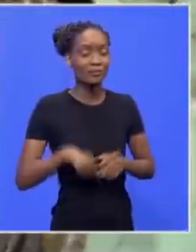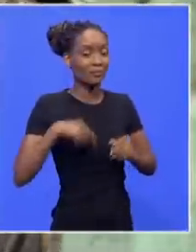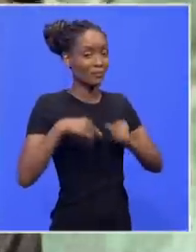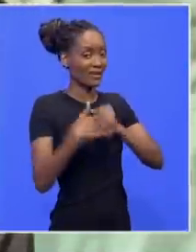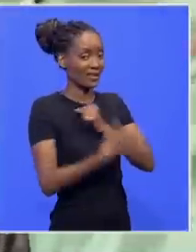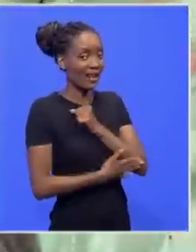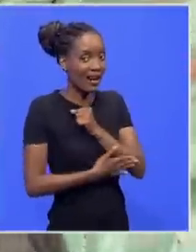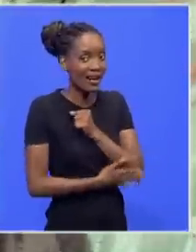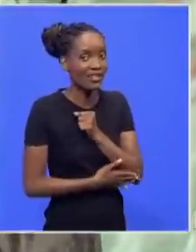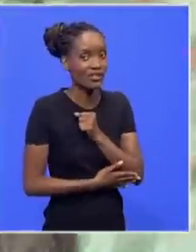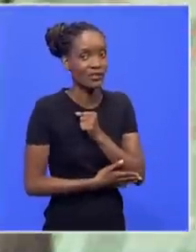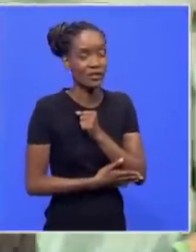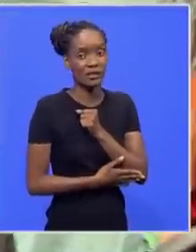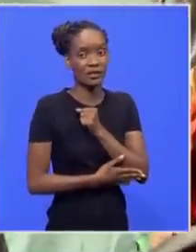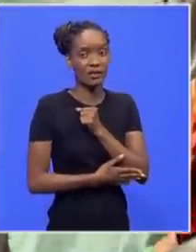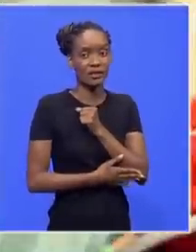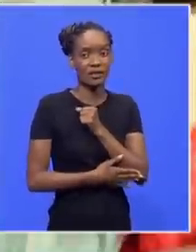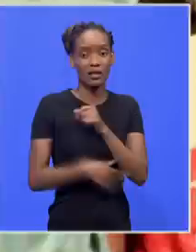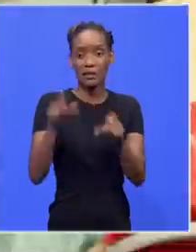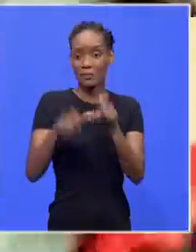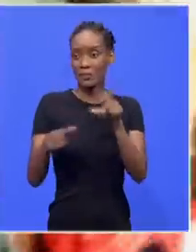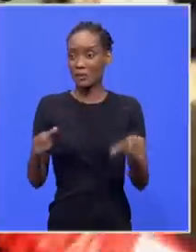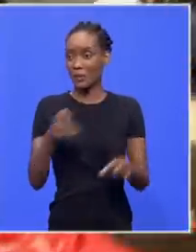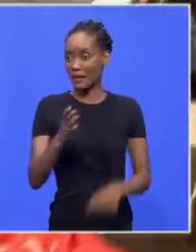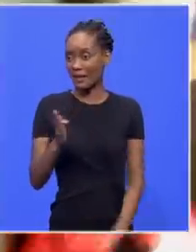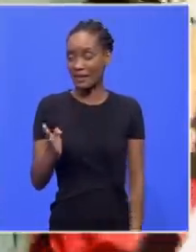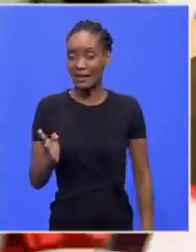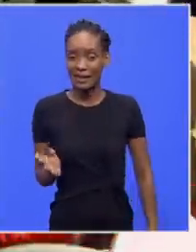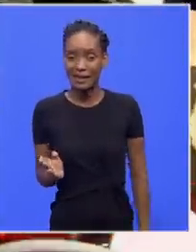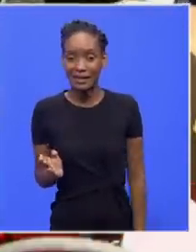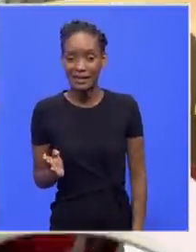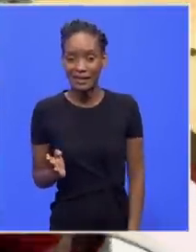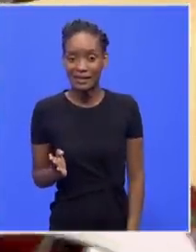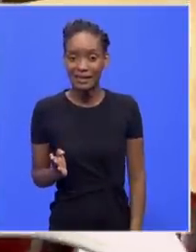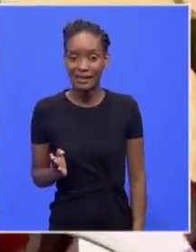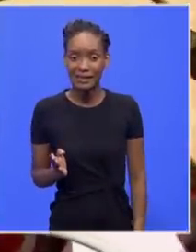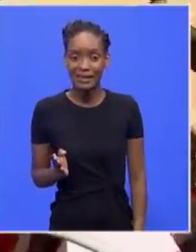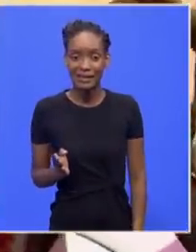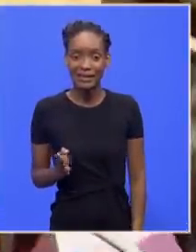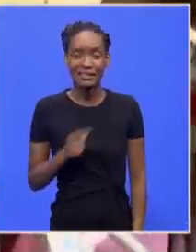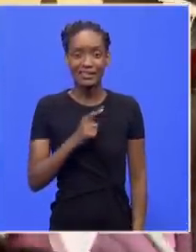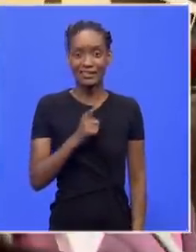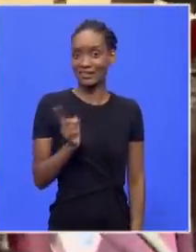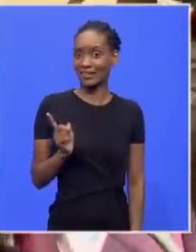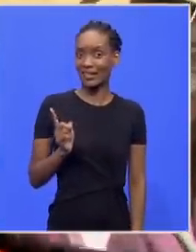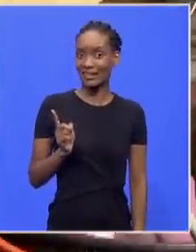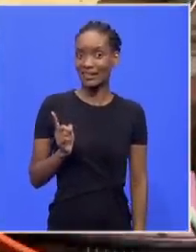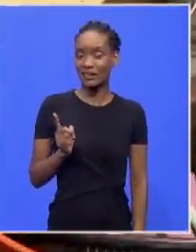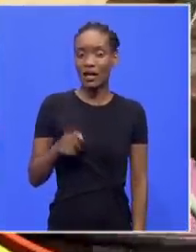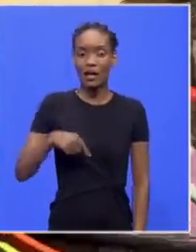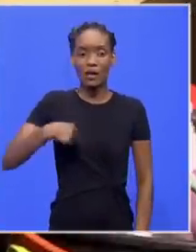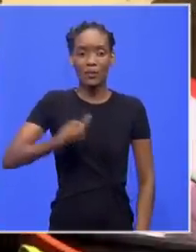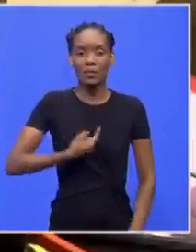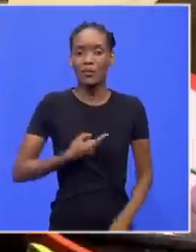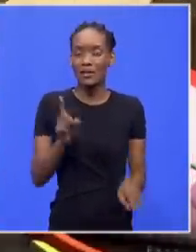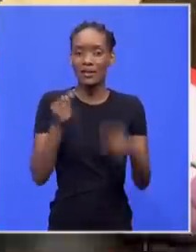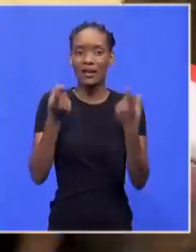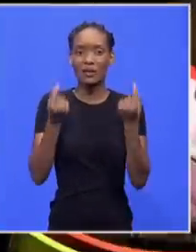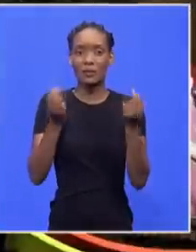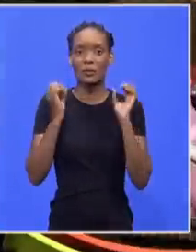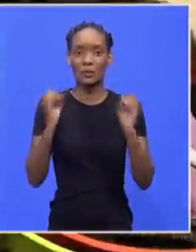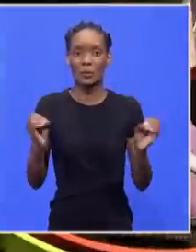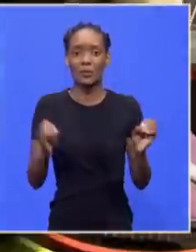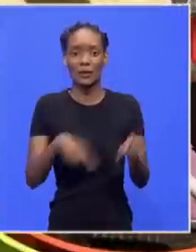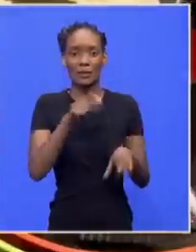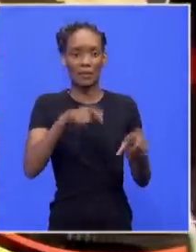this people here. Because it's working here because of the refugees. Nothing can do. People just come with a gun,